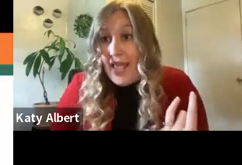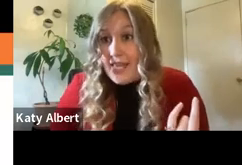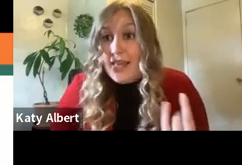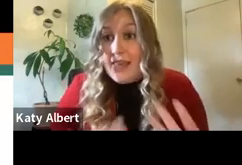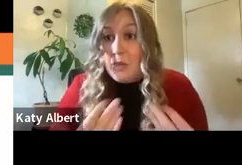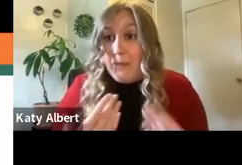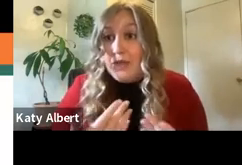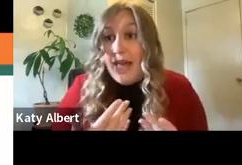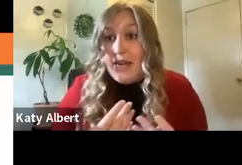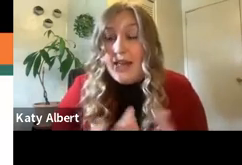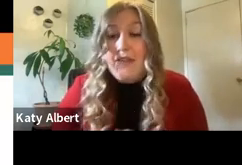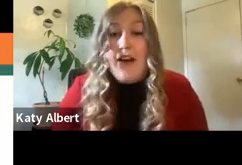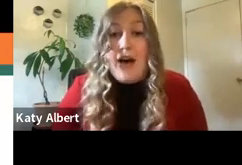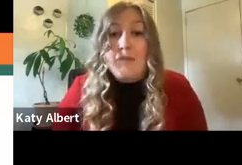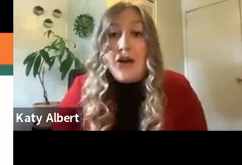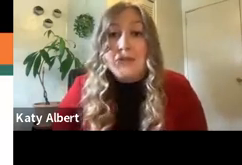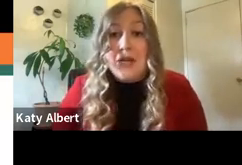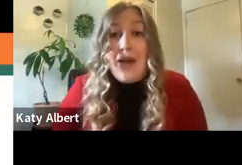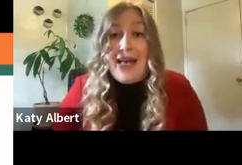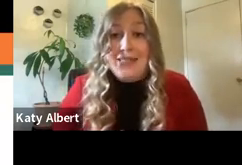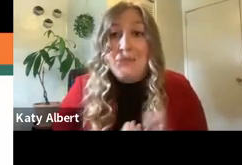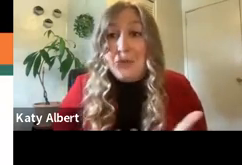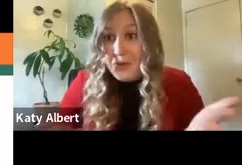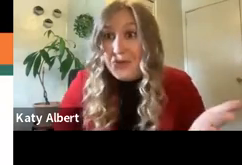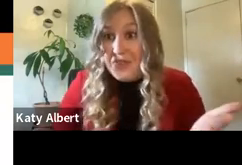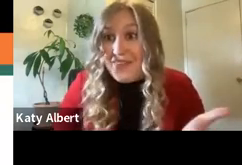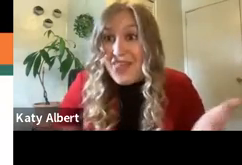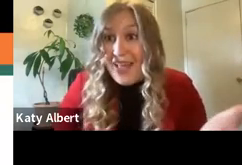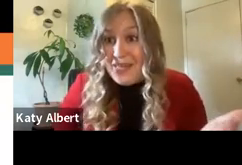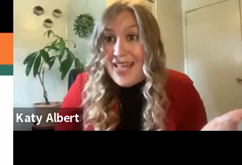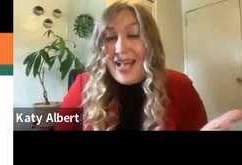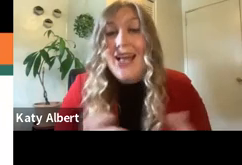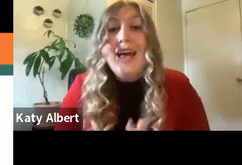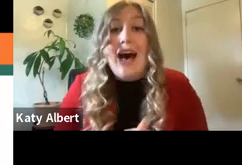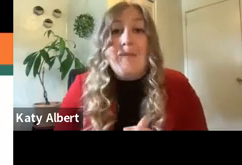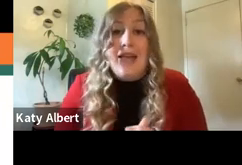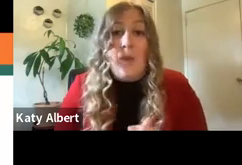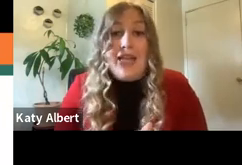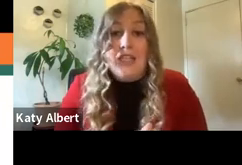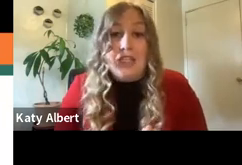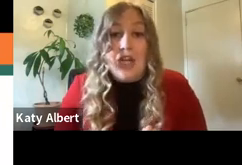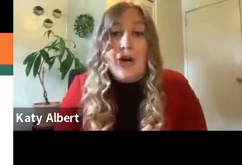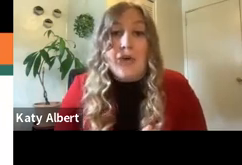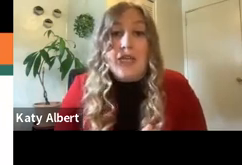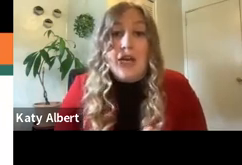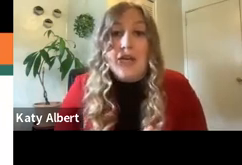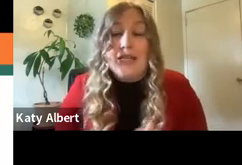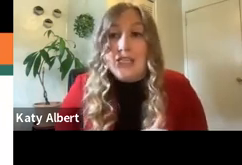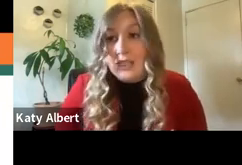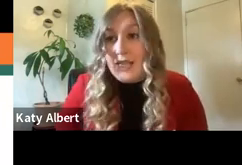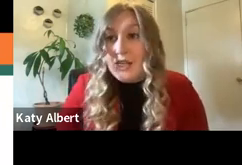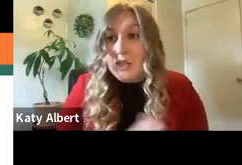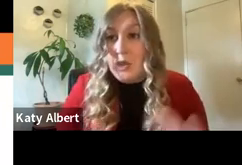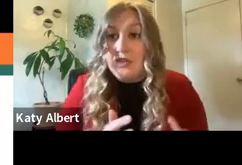of thanking their representative, but also as proof of that meeting, and a way to show,